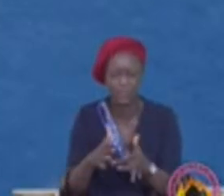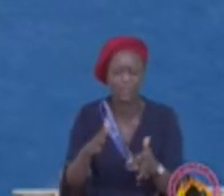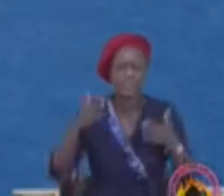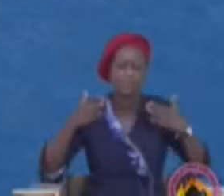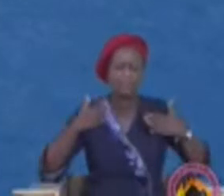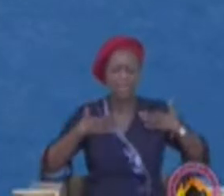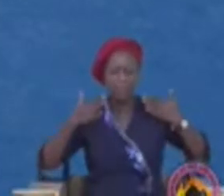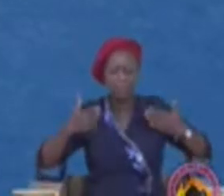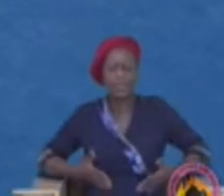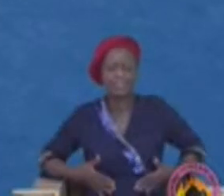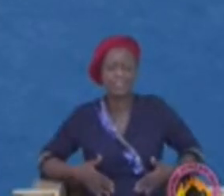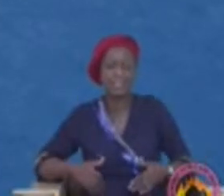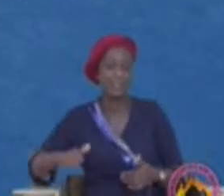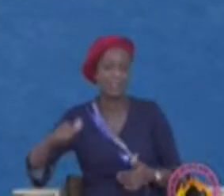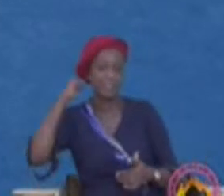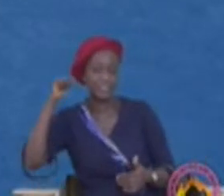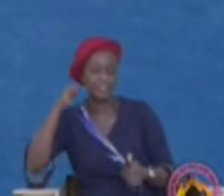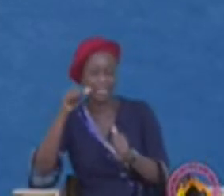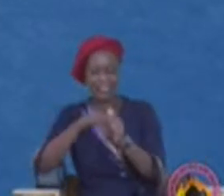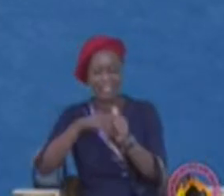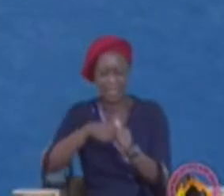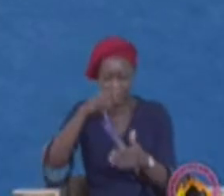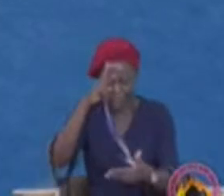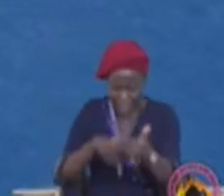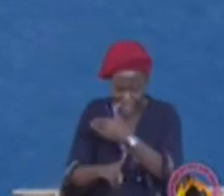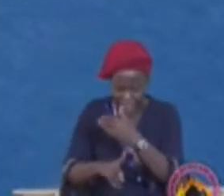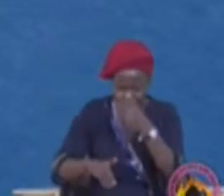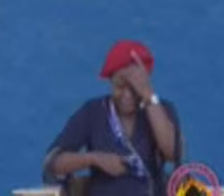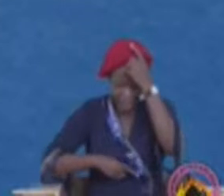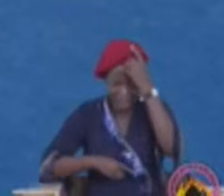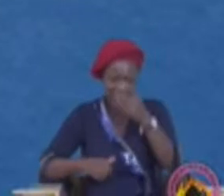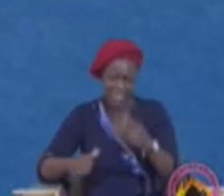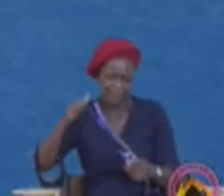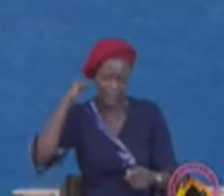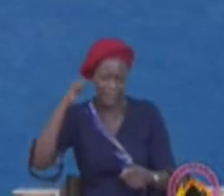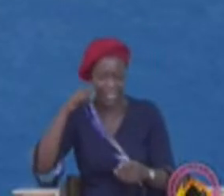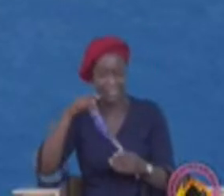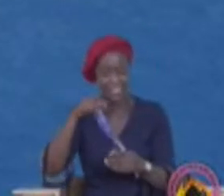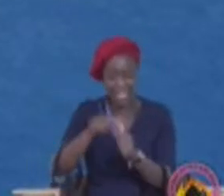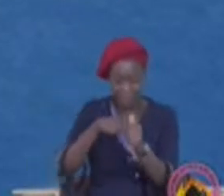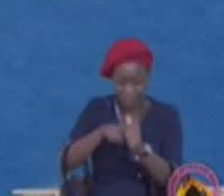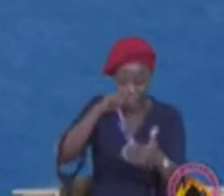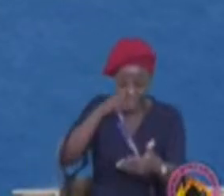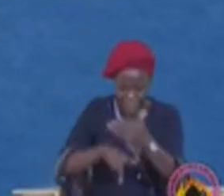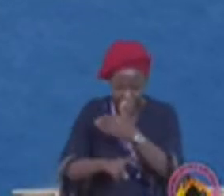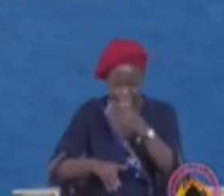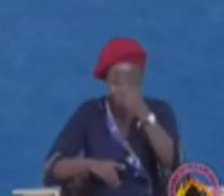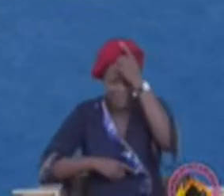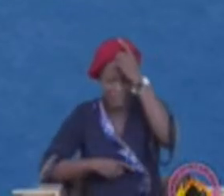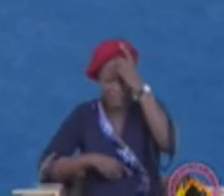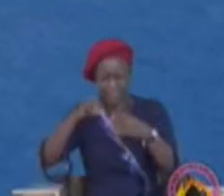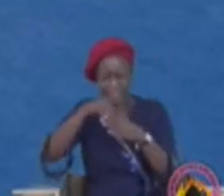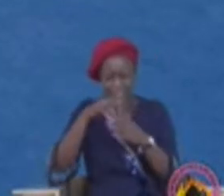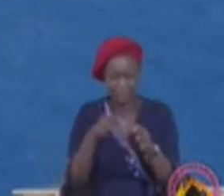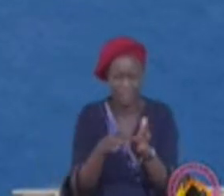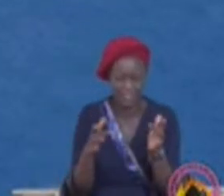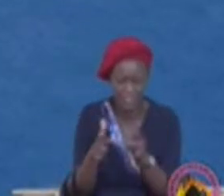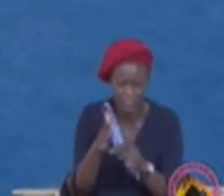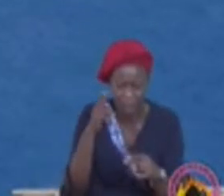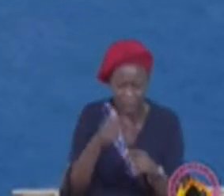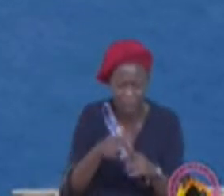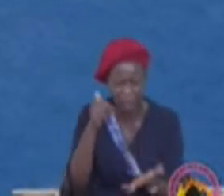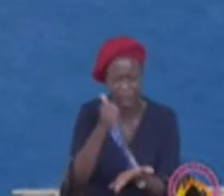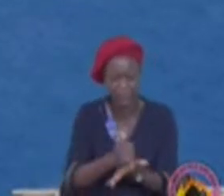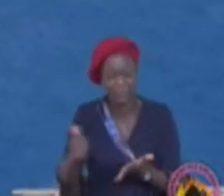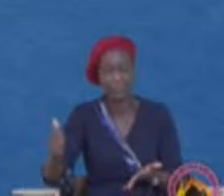body resist and reject every killer disease. Resist and reject every killer disease. In the name of Jesus. Any